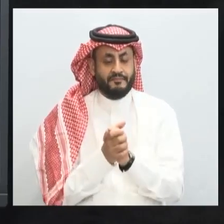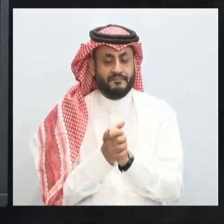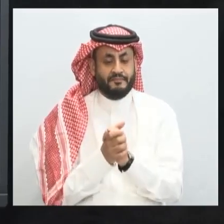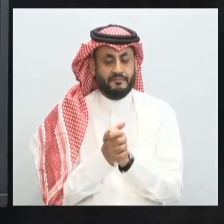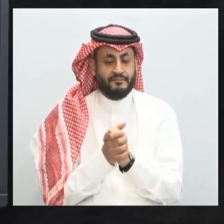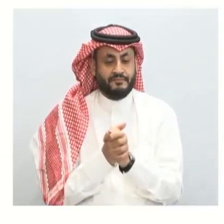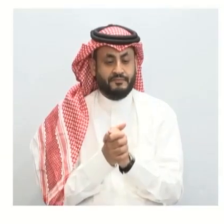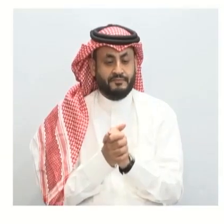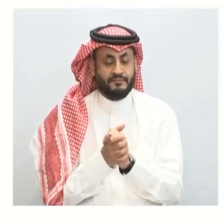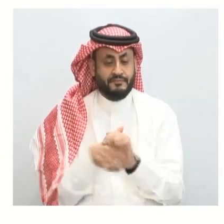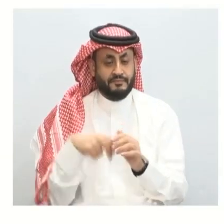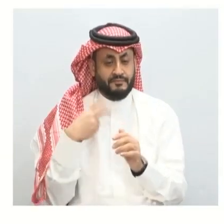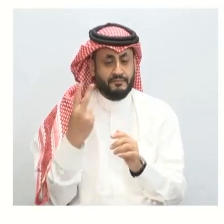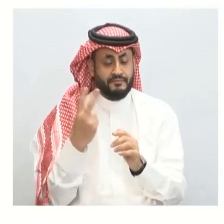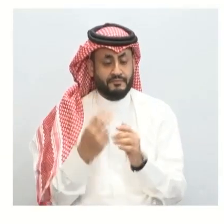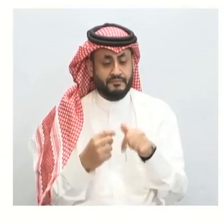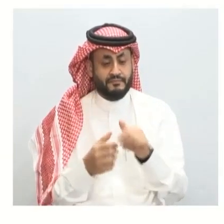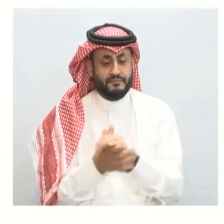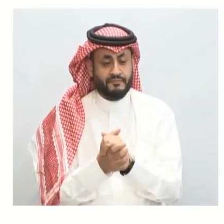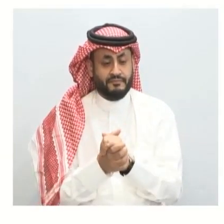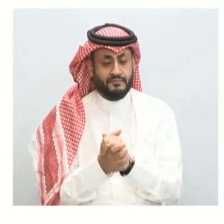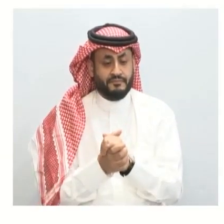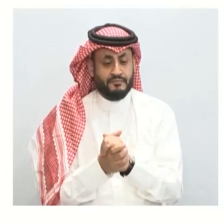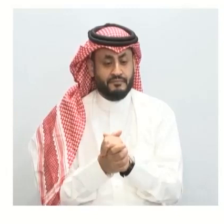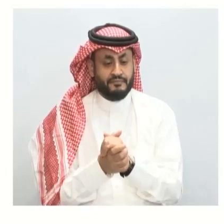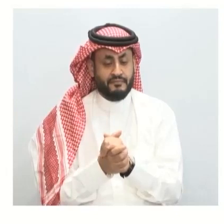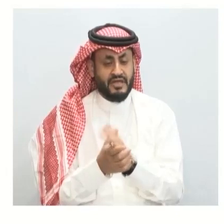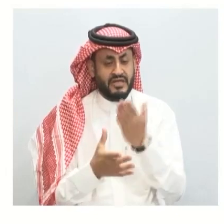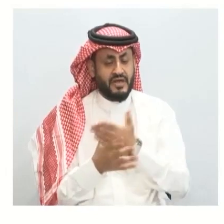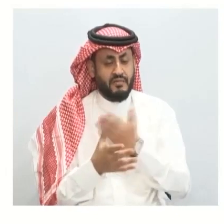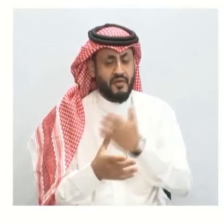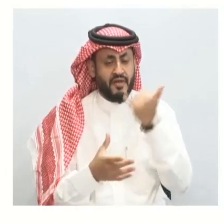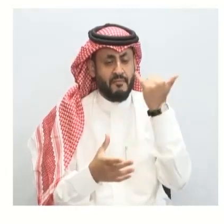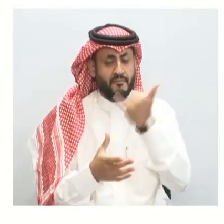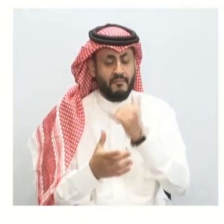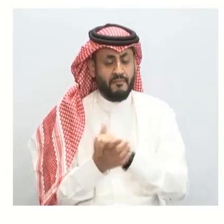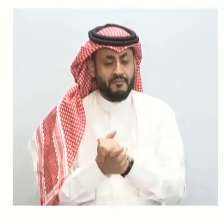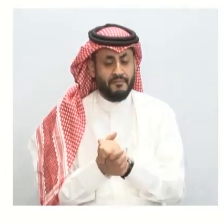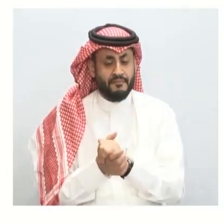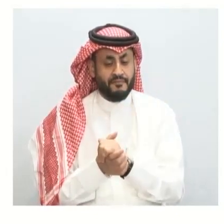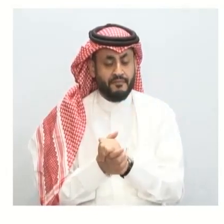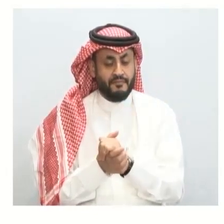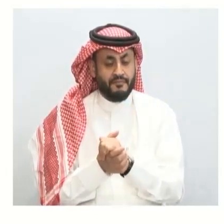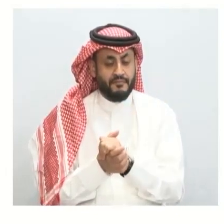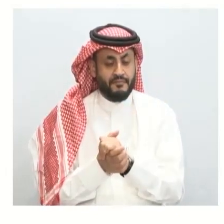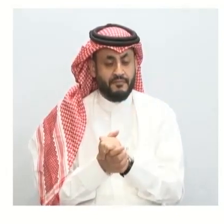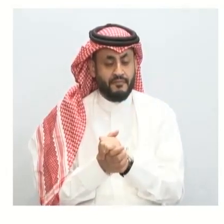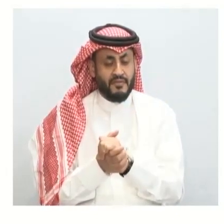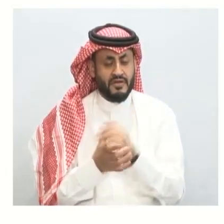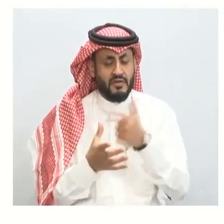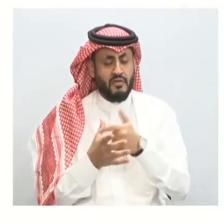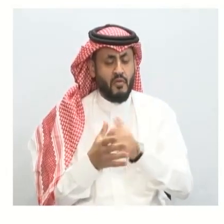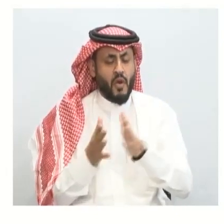Now, the next thing that we have here, why is the Arecibo telescope important? We can say that this telescope is so